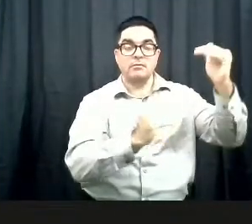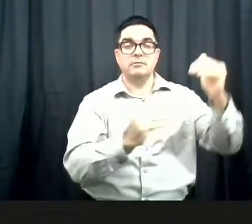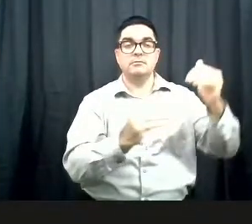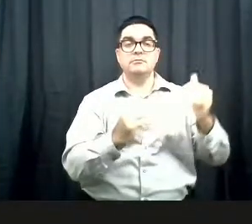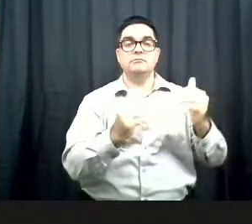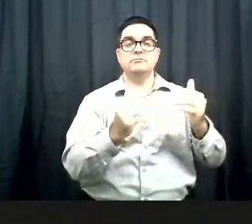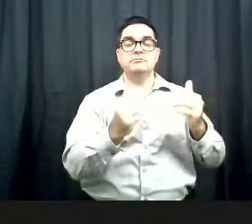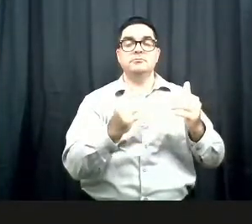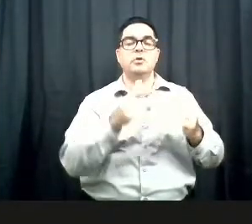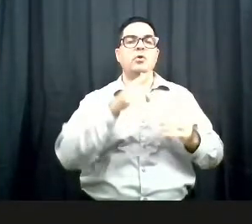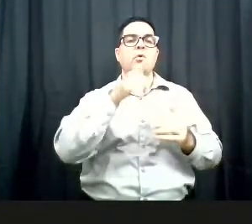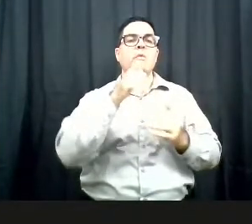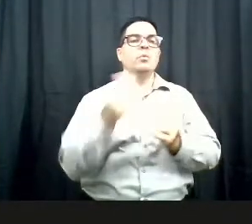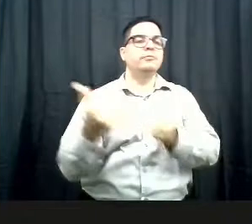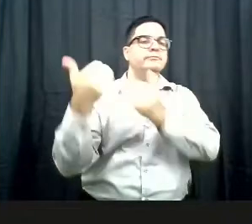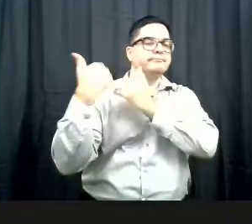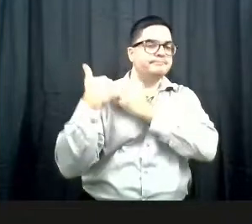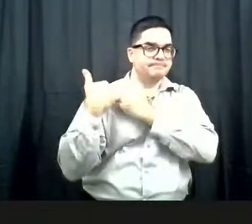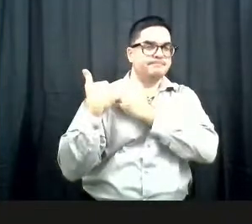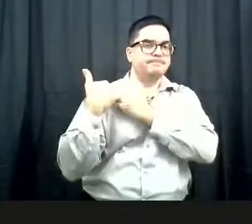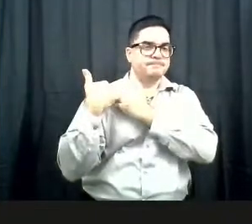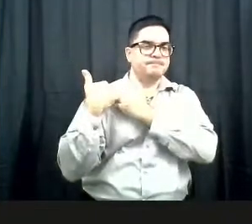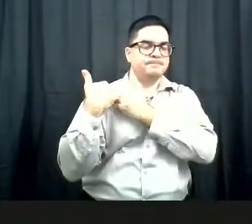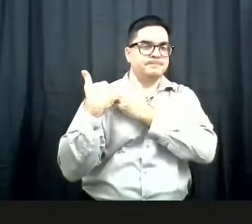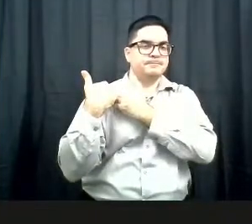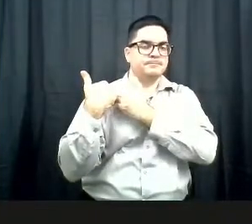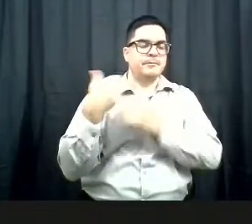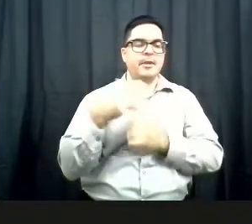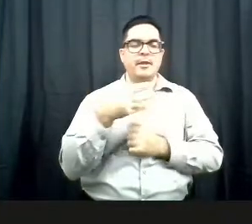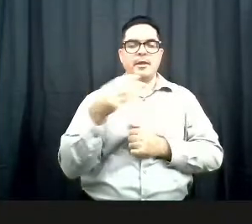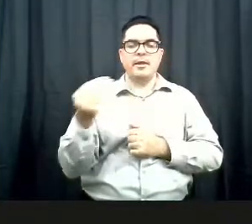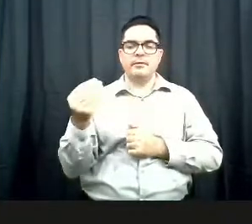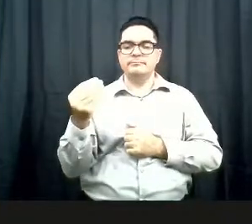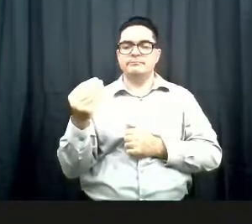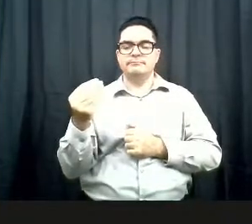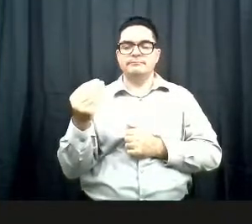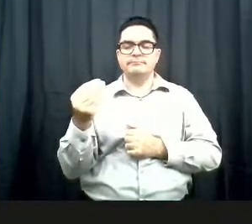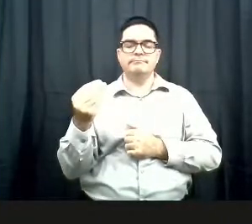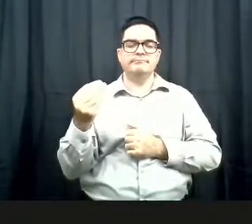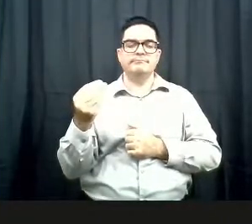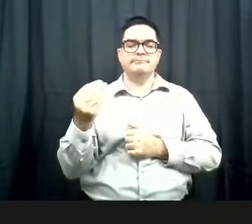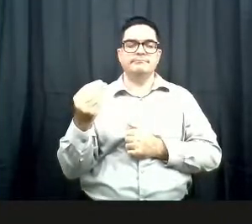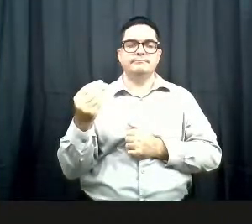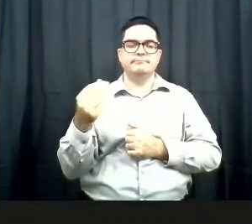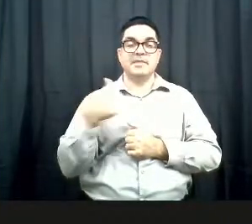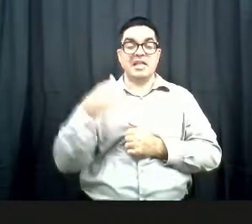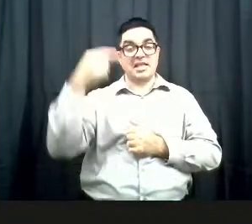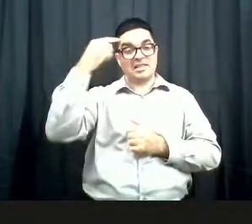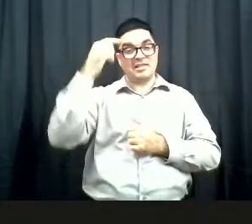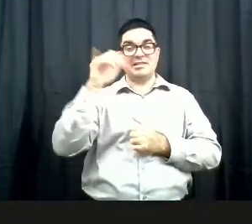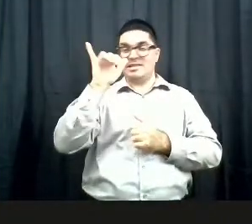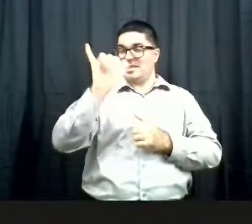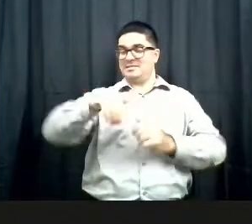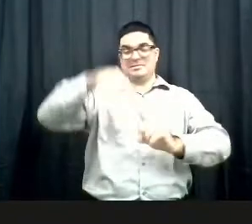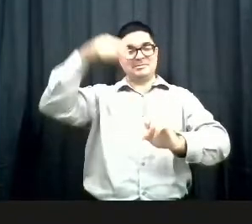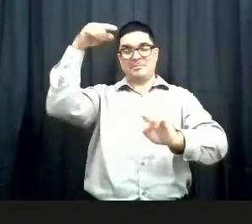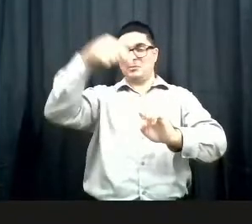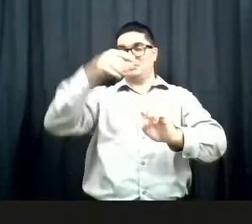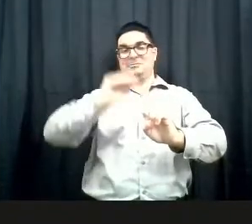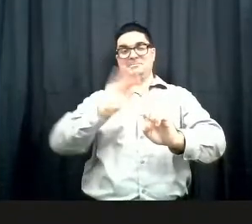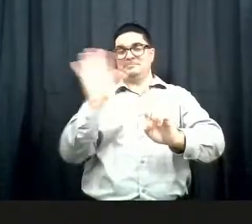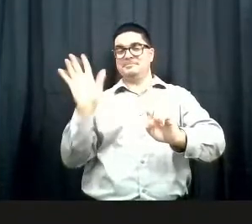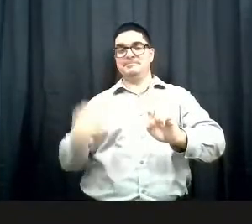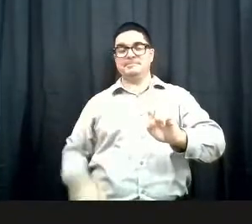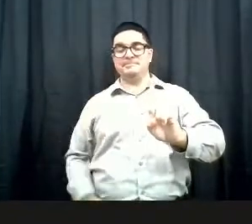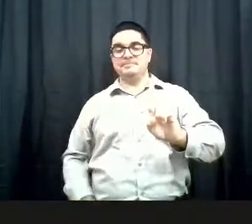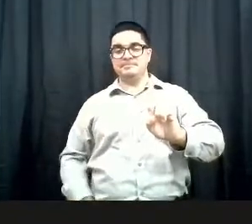materialize. And I think that's kind of fundamentally what it comes down to, right? Is